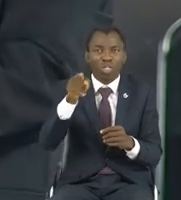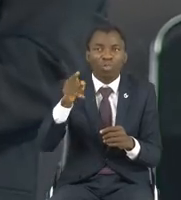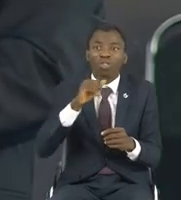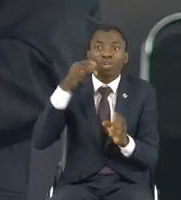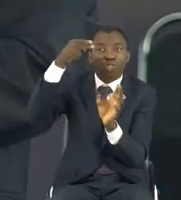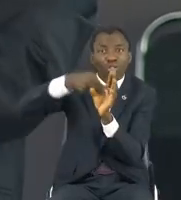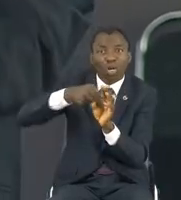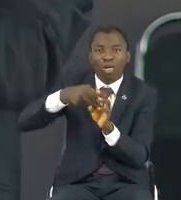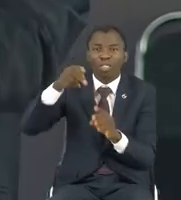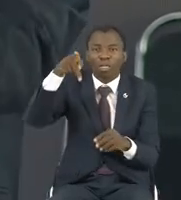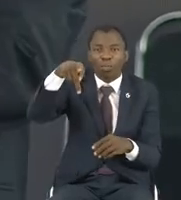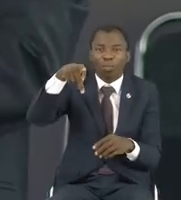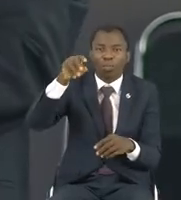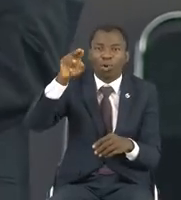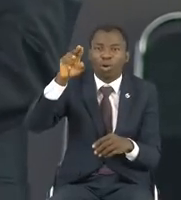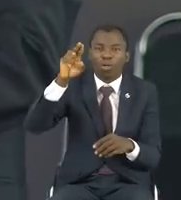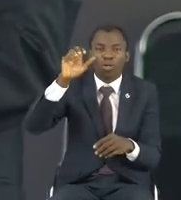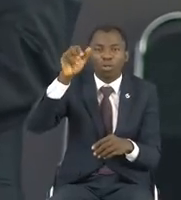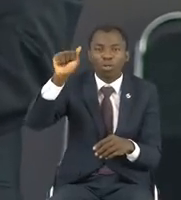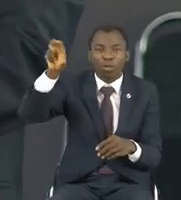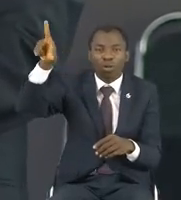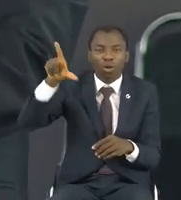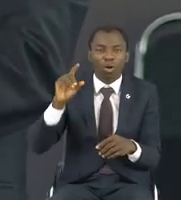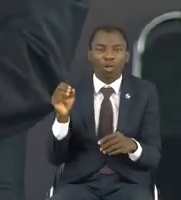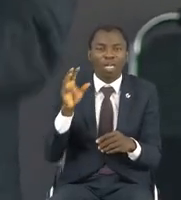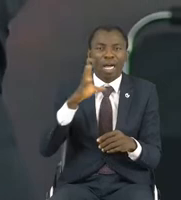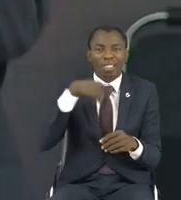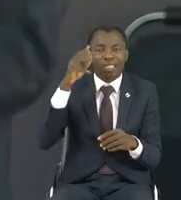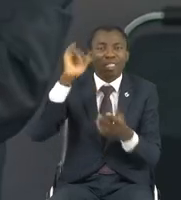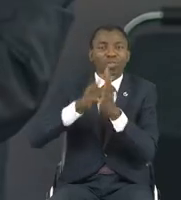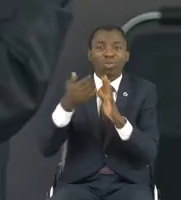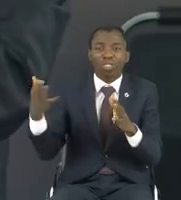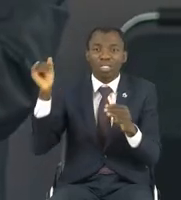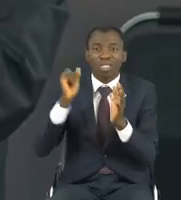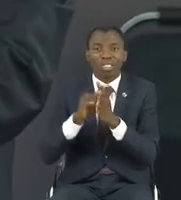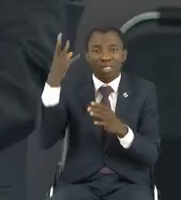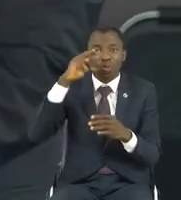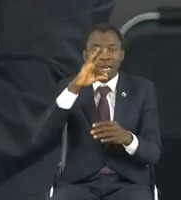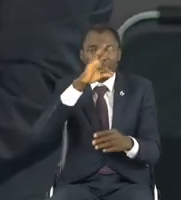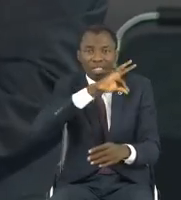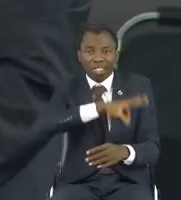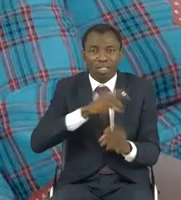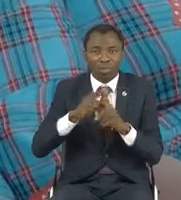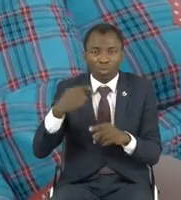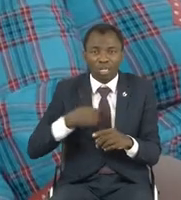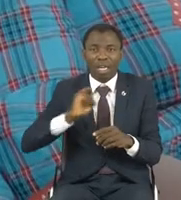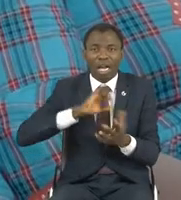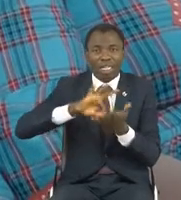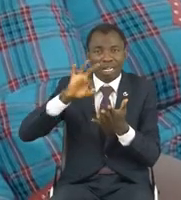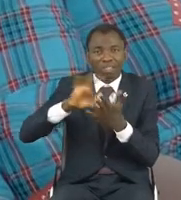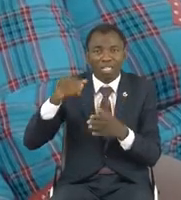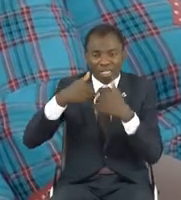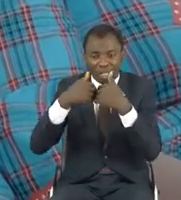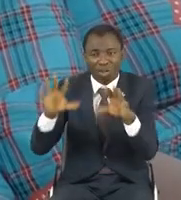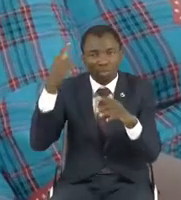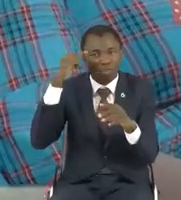me, those I counted loss for Christ. Look at verse 8. In verse 8, yea,